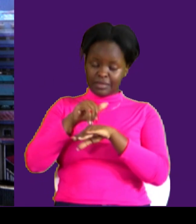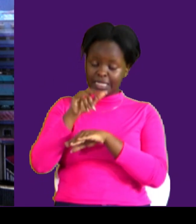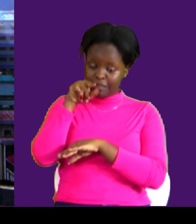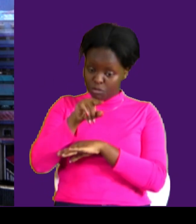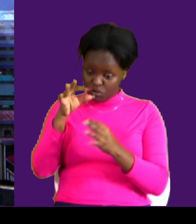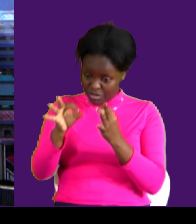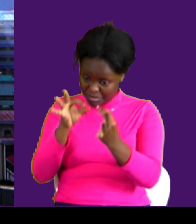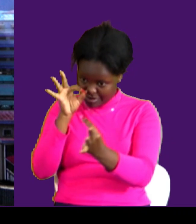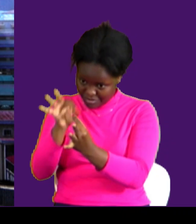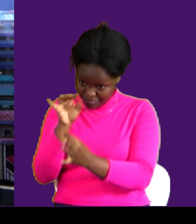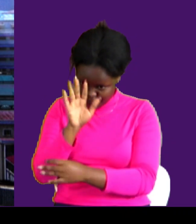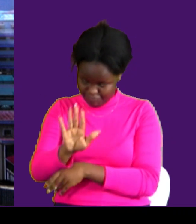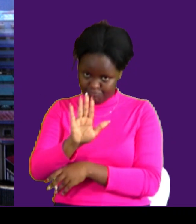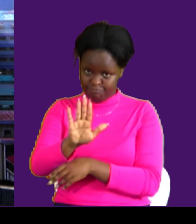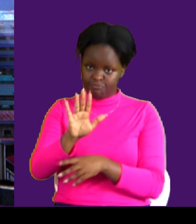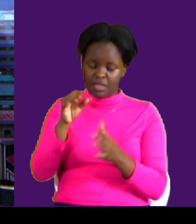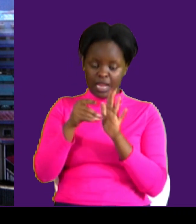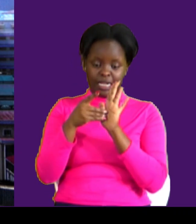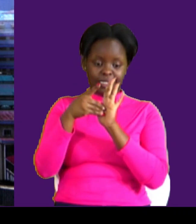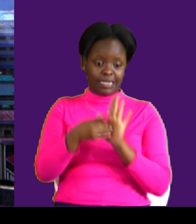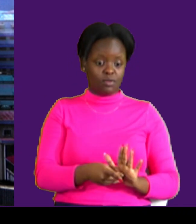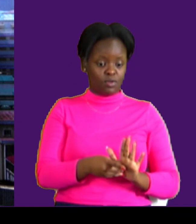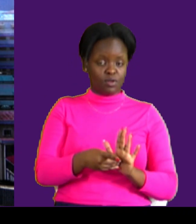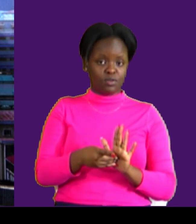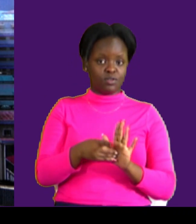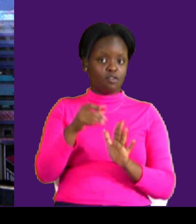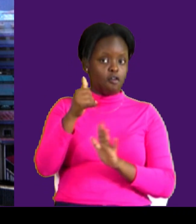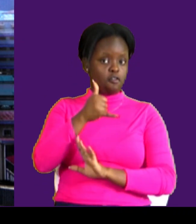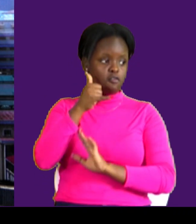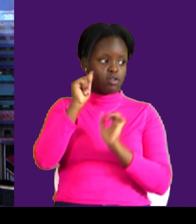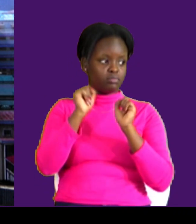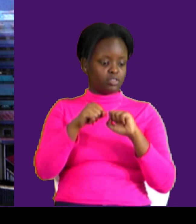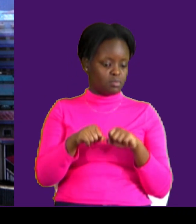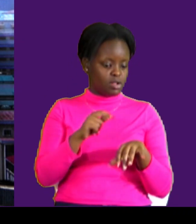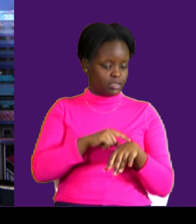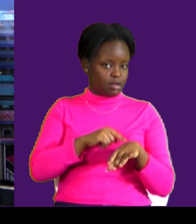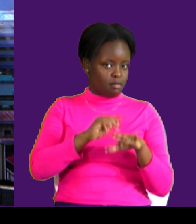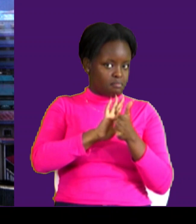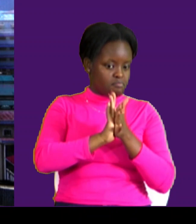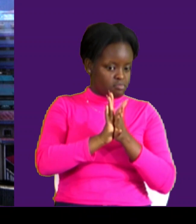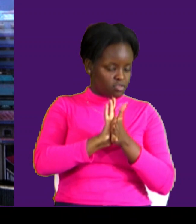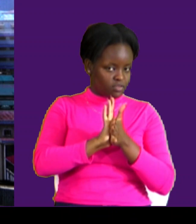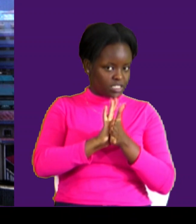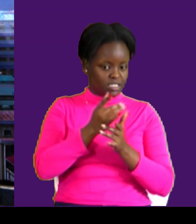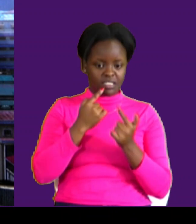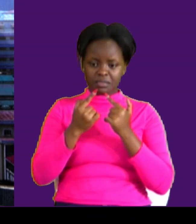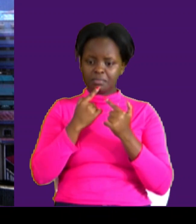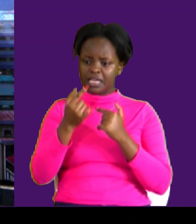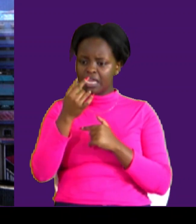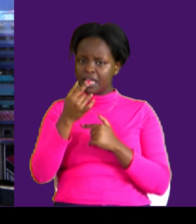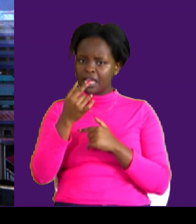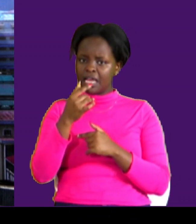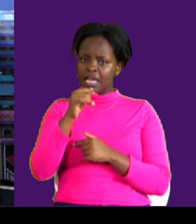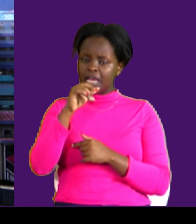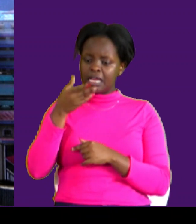these applications can also be downloaded on the phone, so that when the movie is playing, they are talking Spanish, but the application